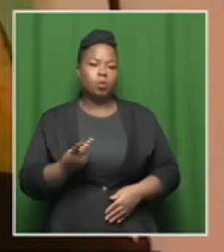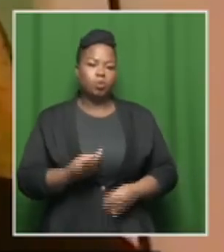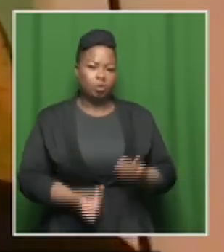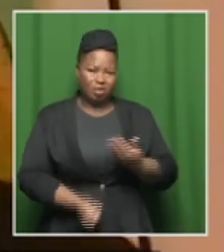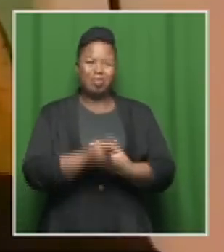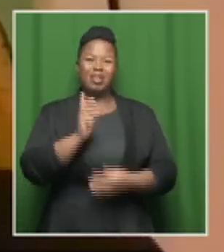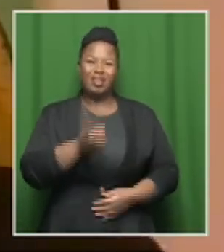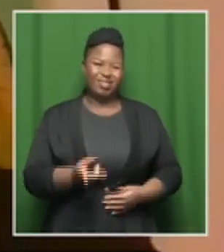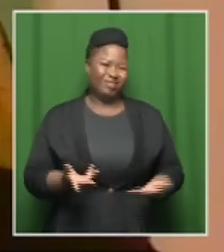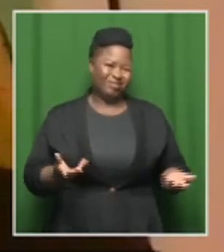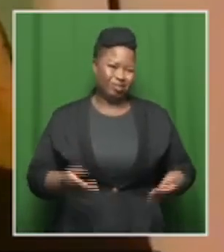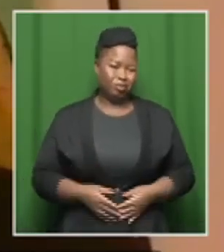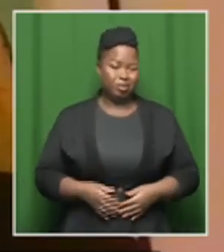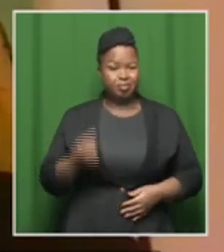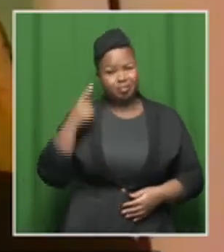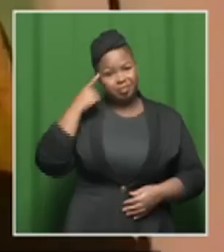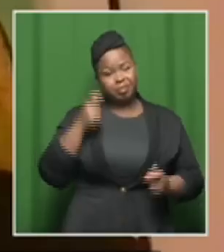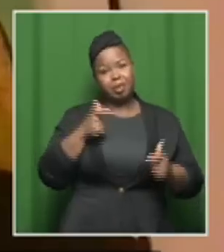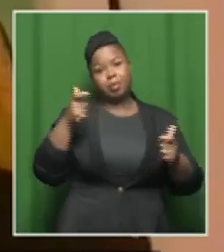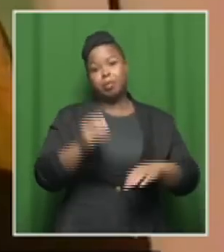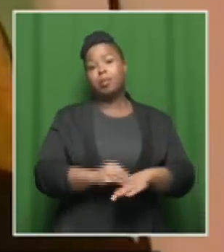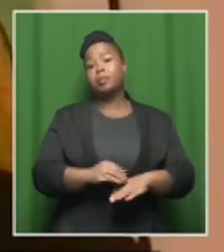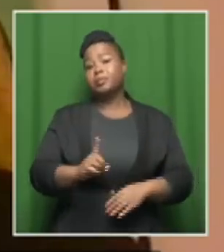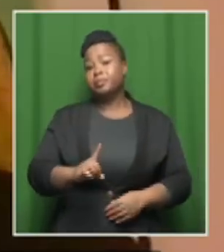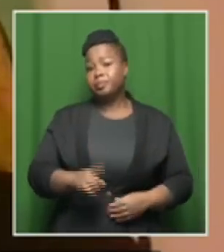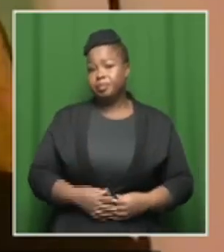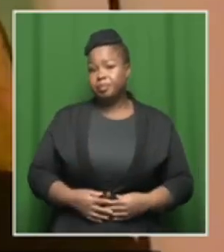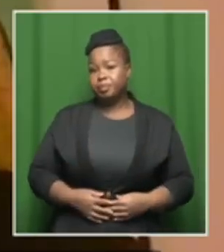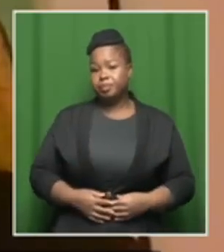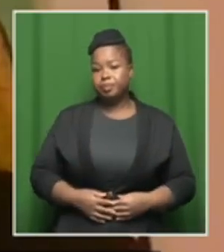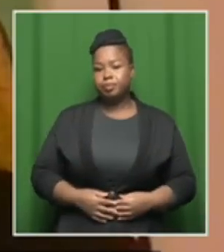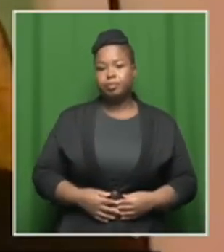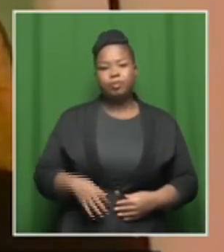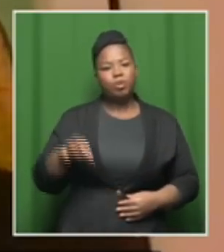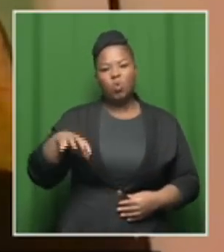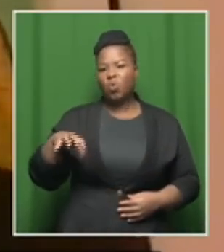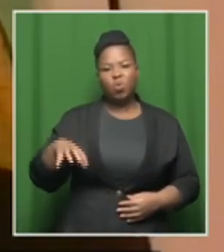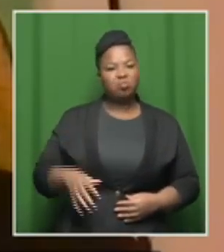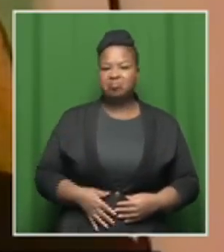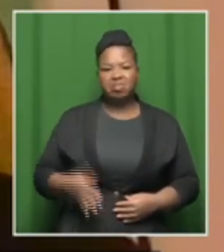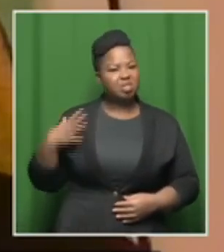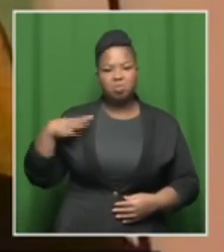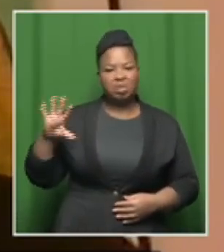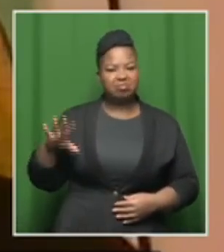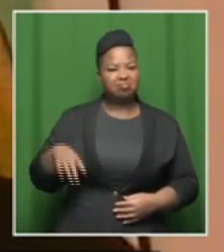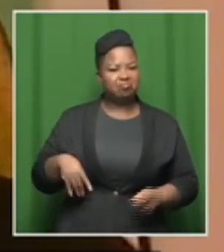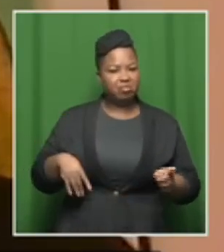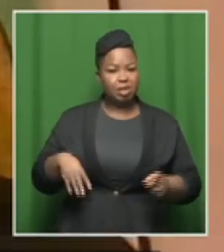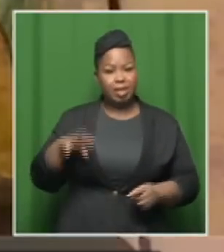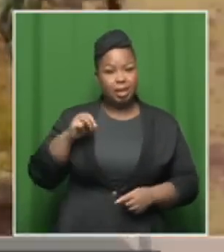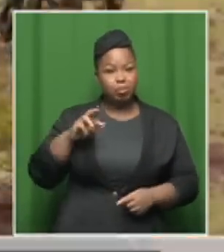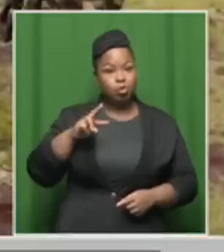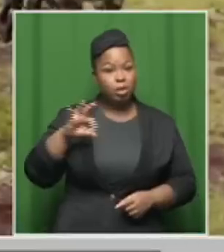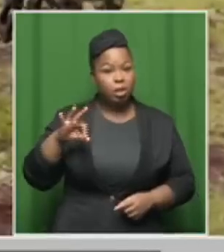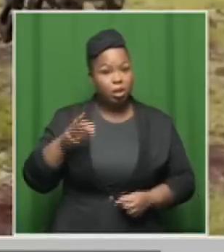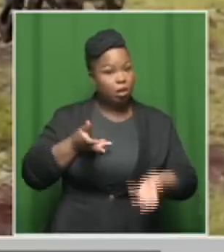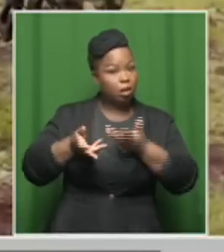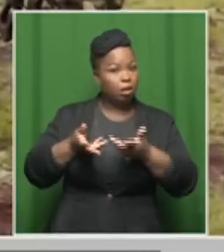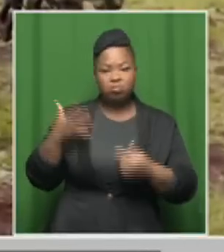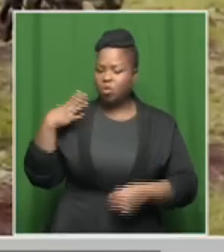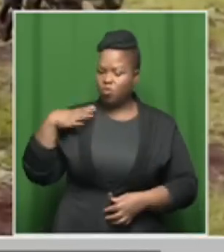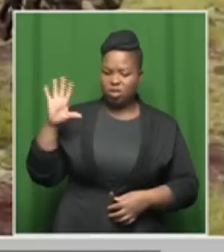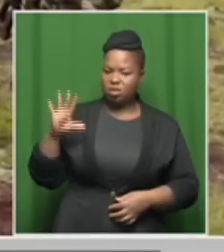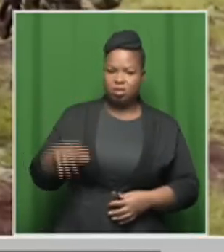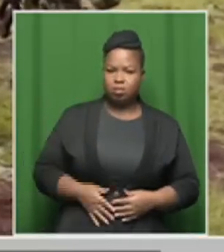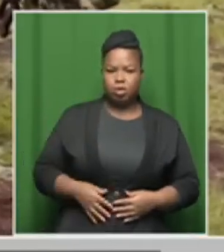again. I think the biggest problem here is that Congo do not want to talk to M23, and the argument is they say M23